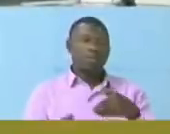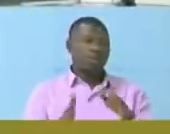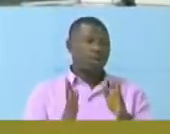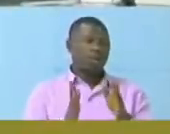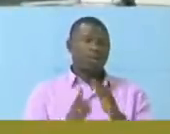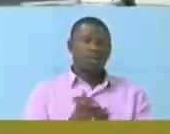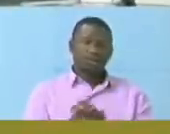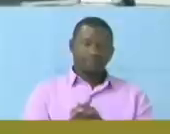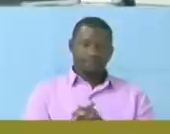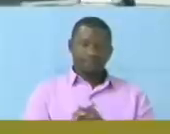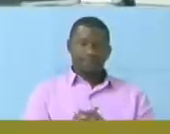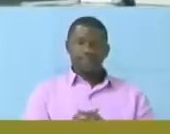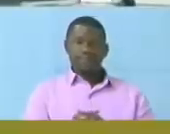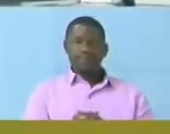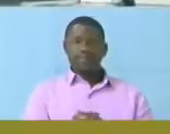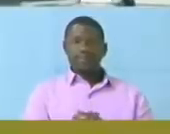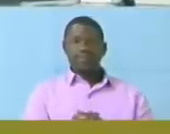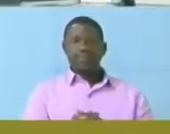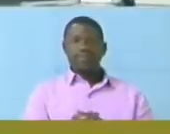person?